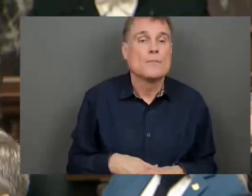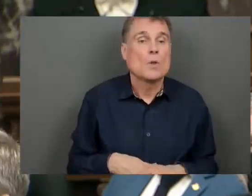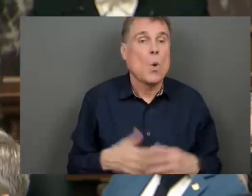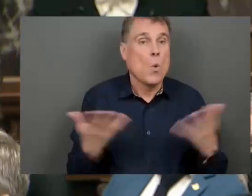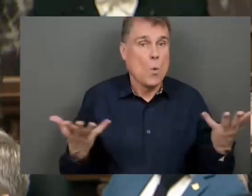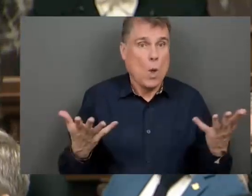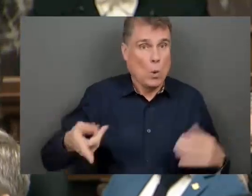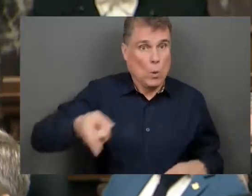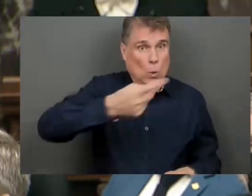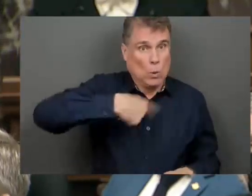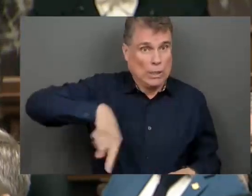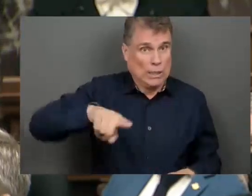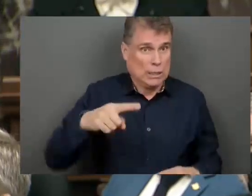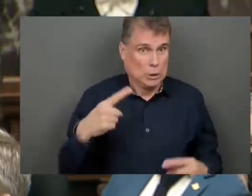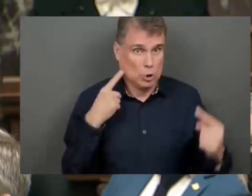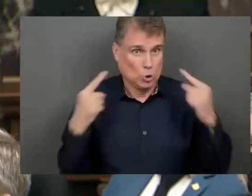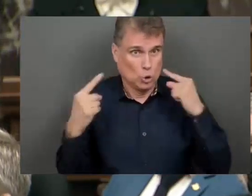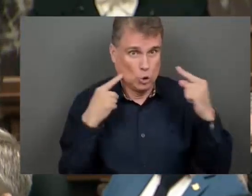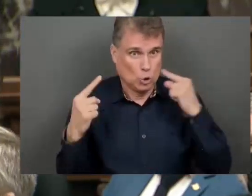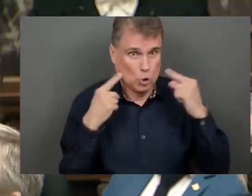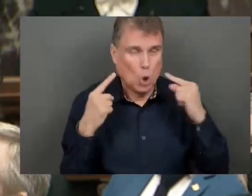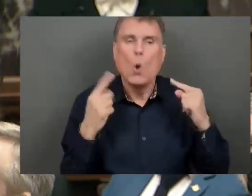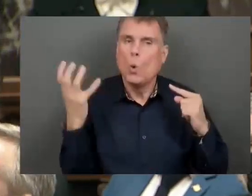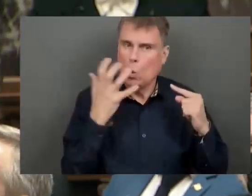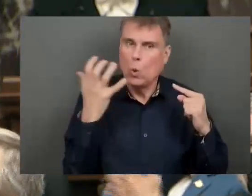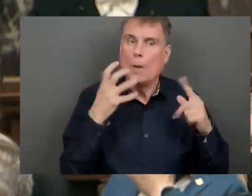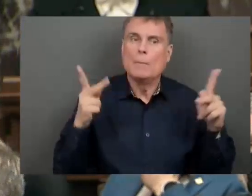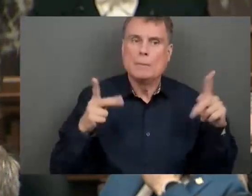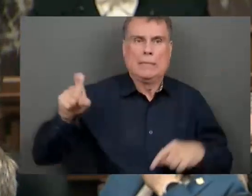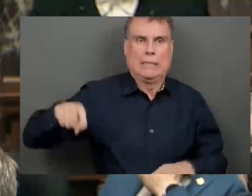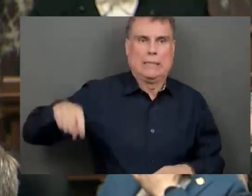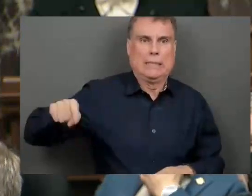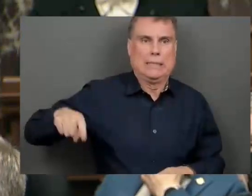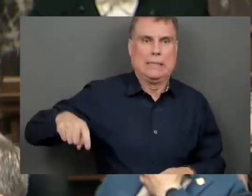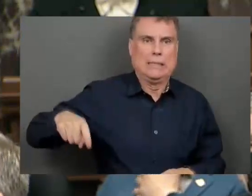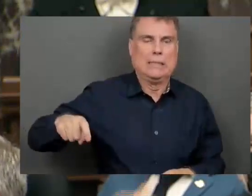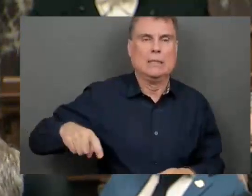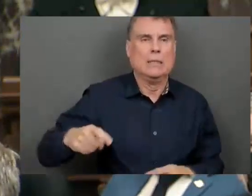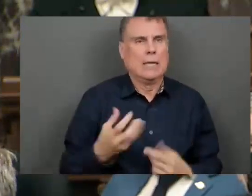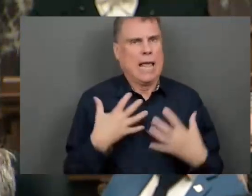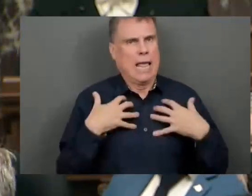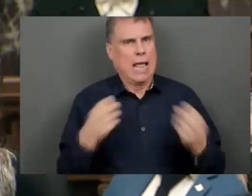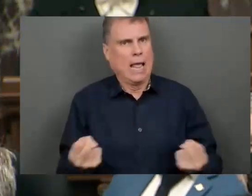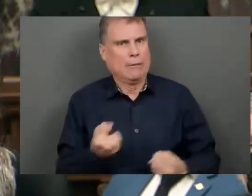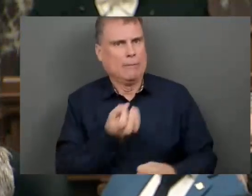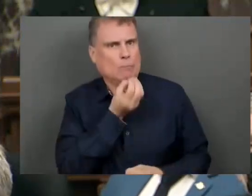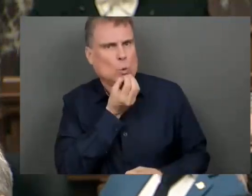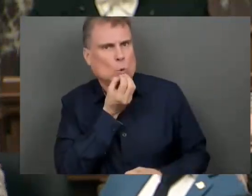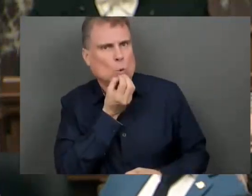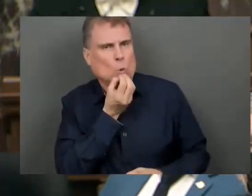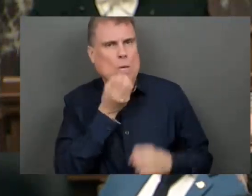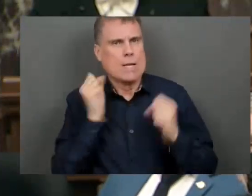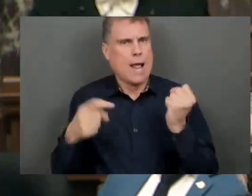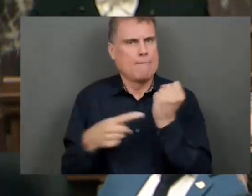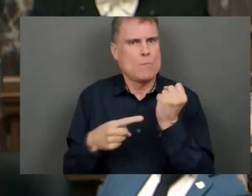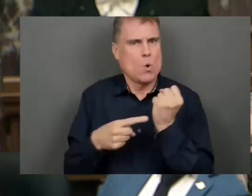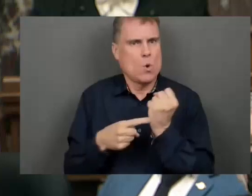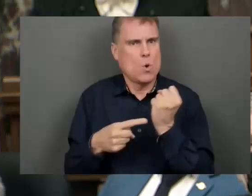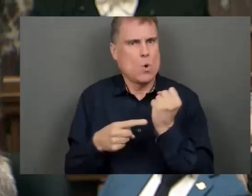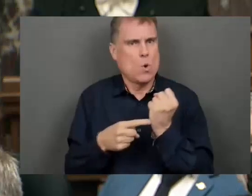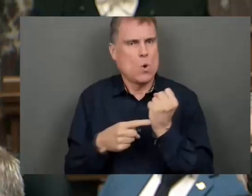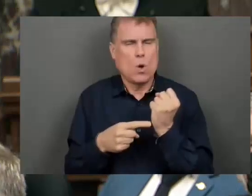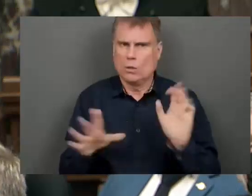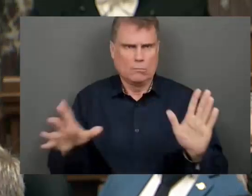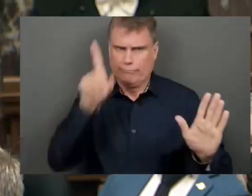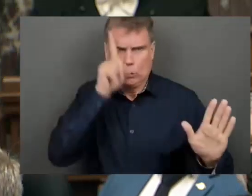have access to nutritious, affordable food wherever they are. We absolutely have front-ended our investments into